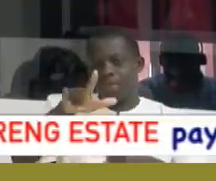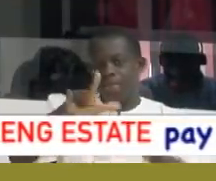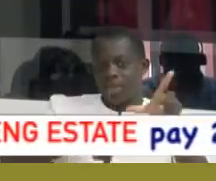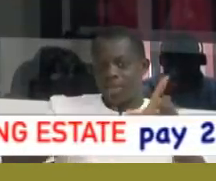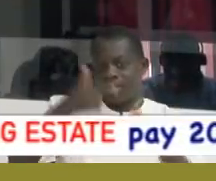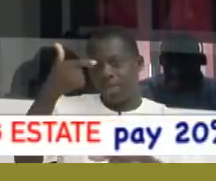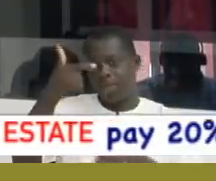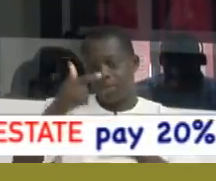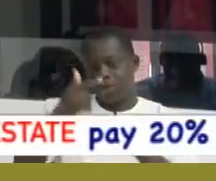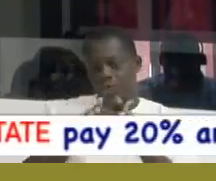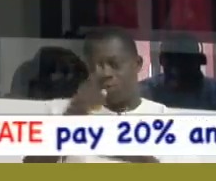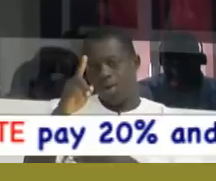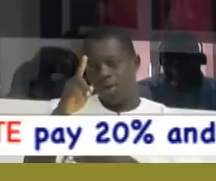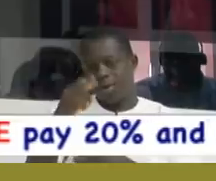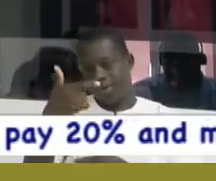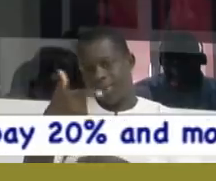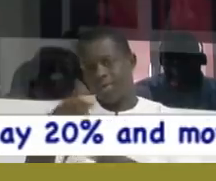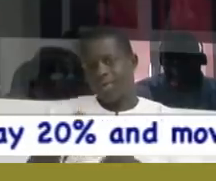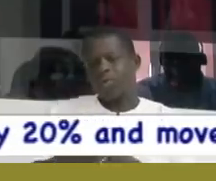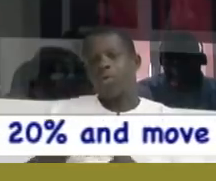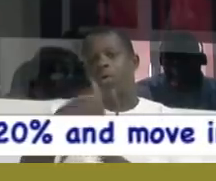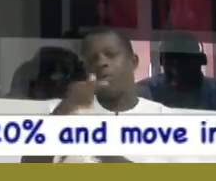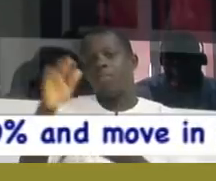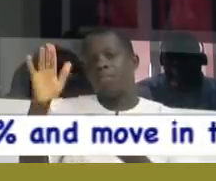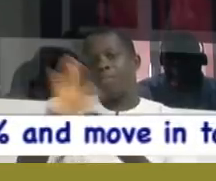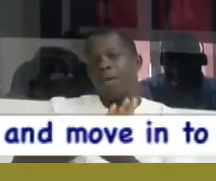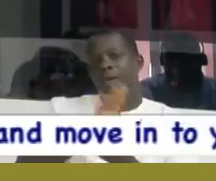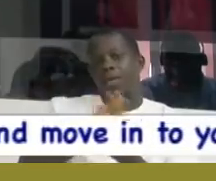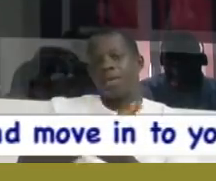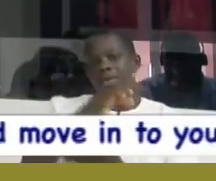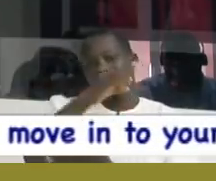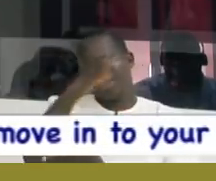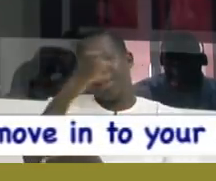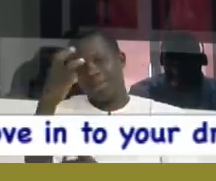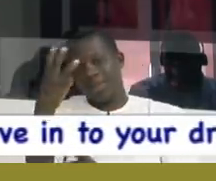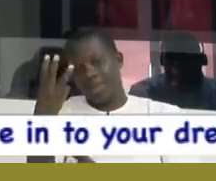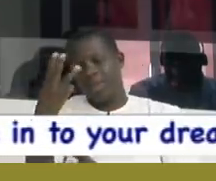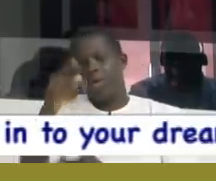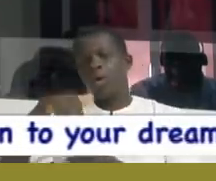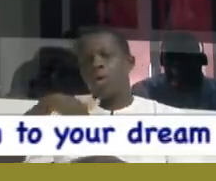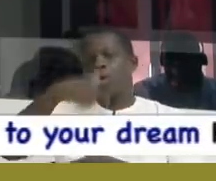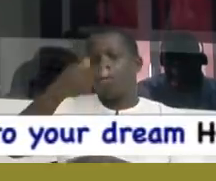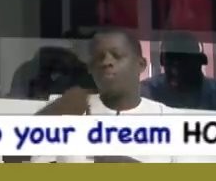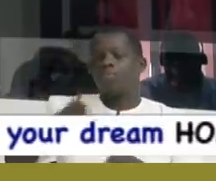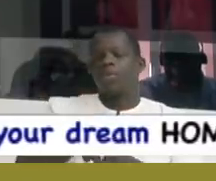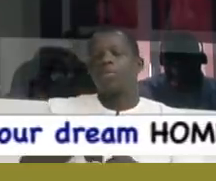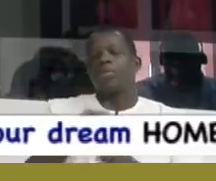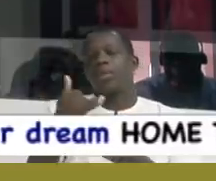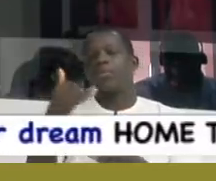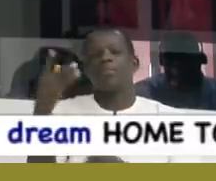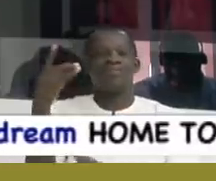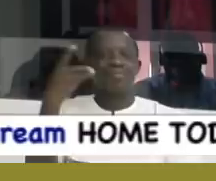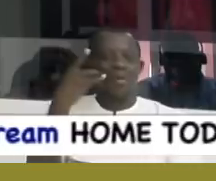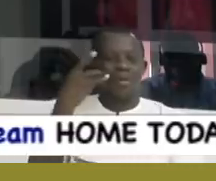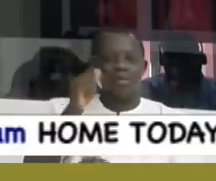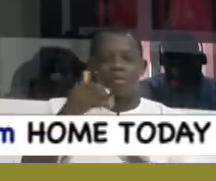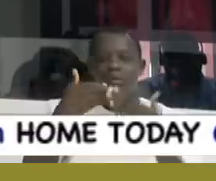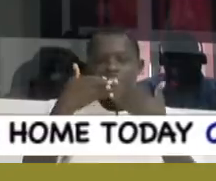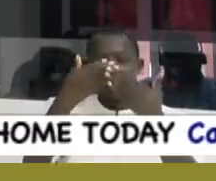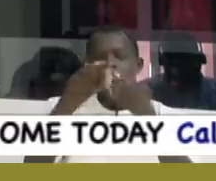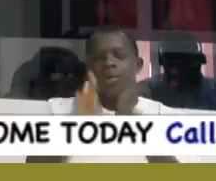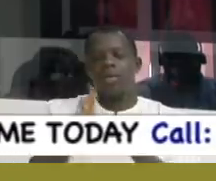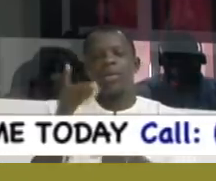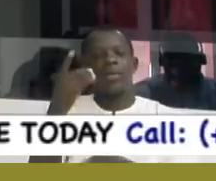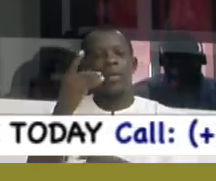717 of page 33 of the transcript. Let me give you the date of the transcript. The date of